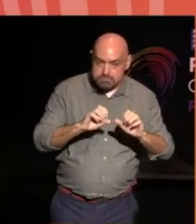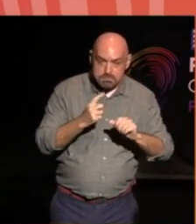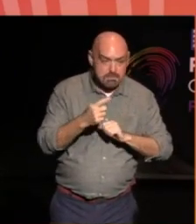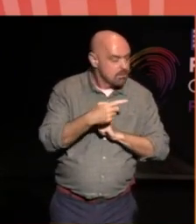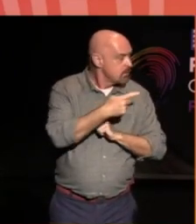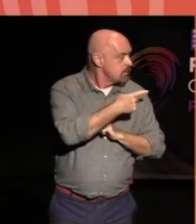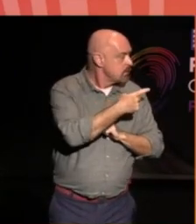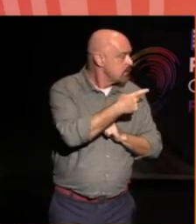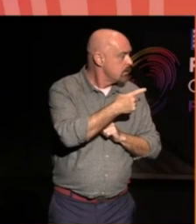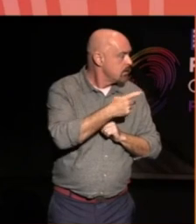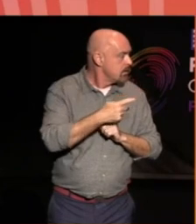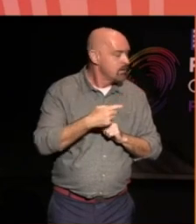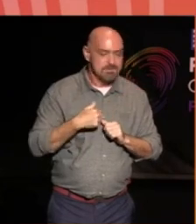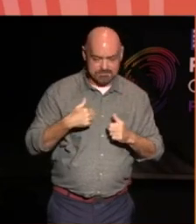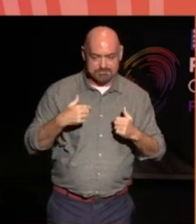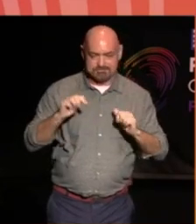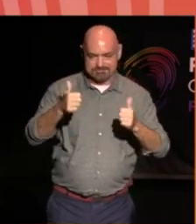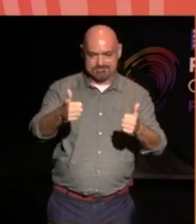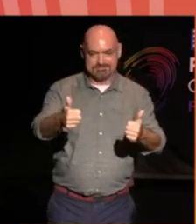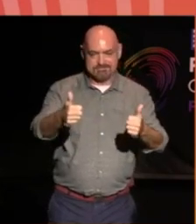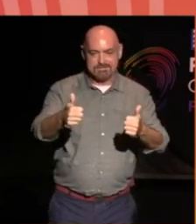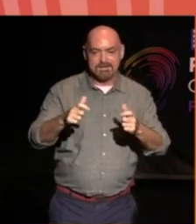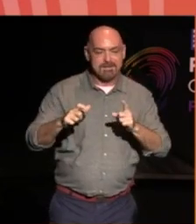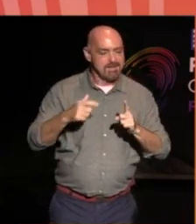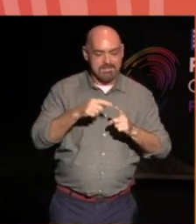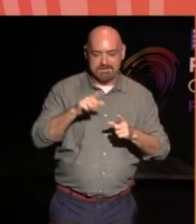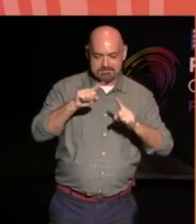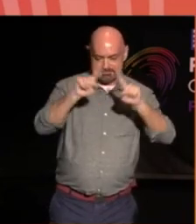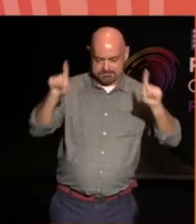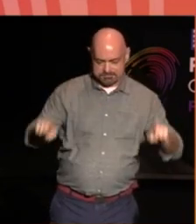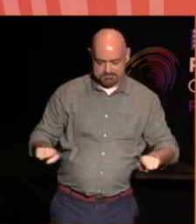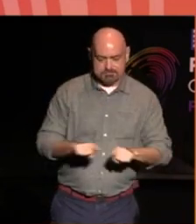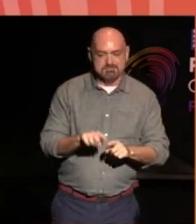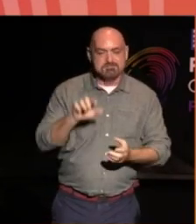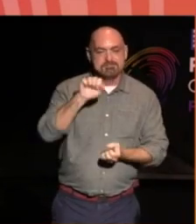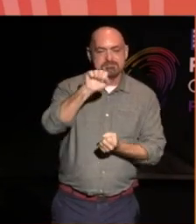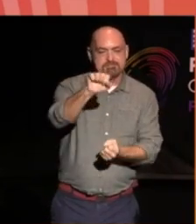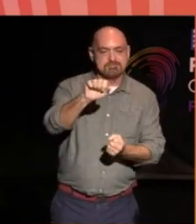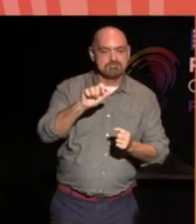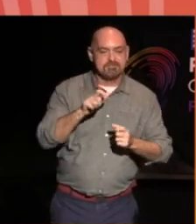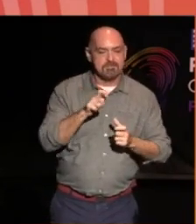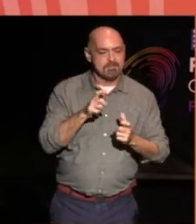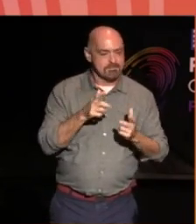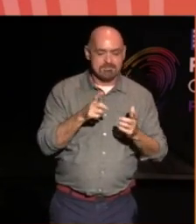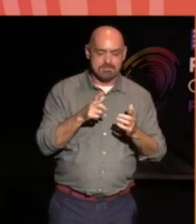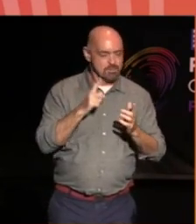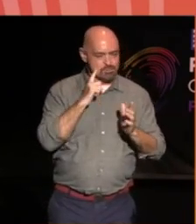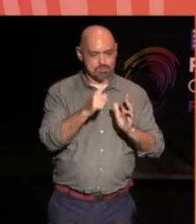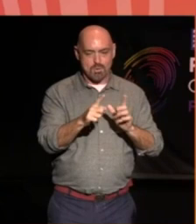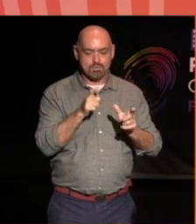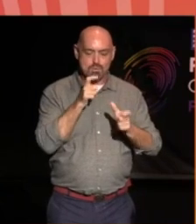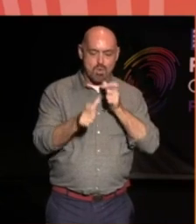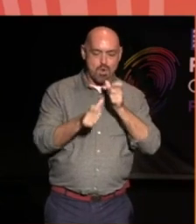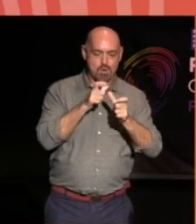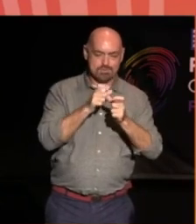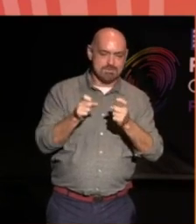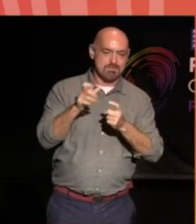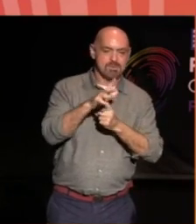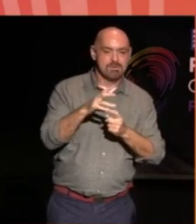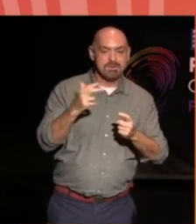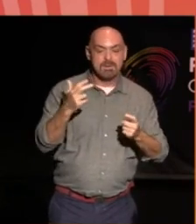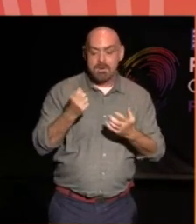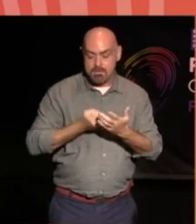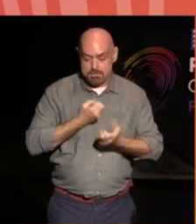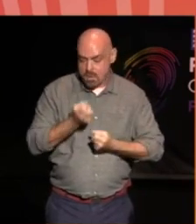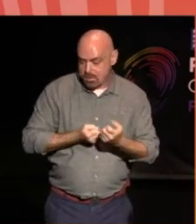Well, we've got for Dennis here, I think this shows the power of words, which poets inspire with us